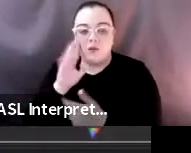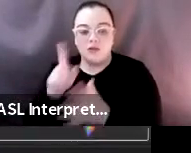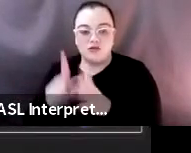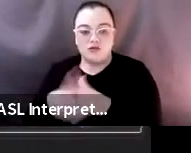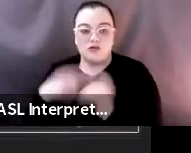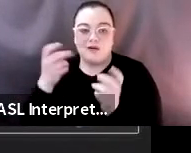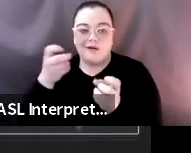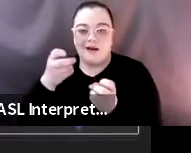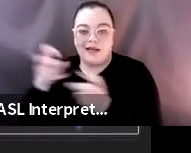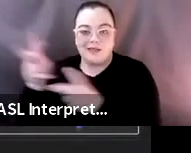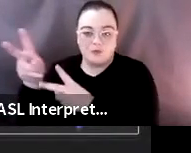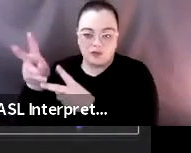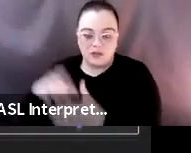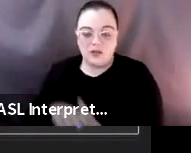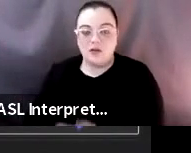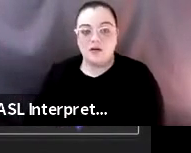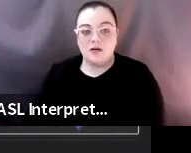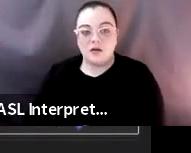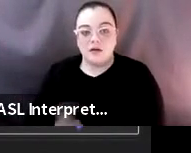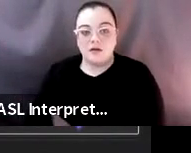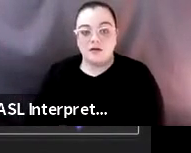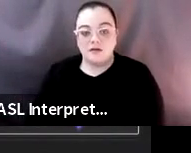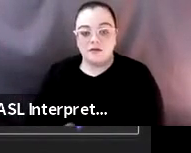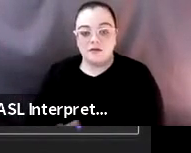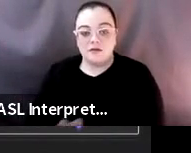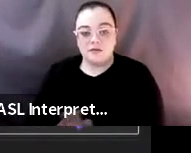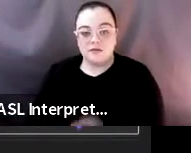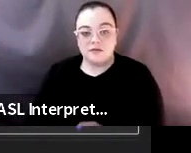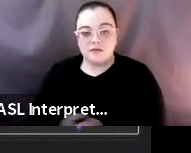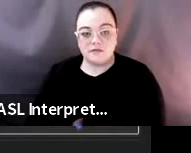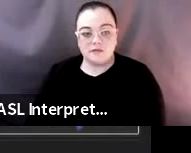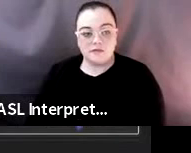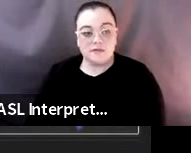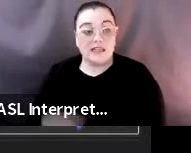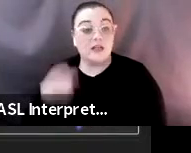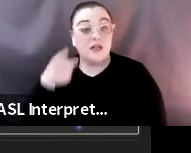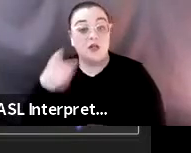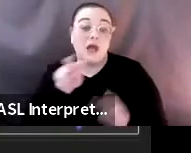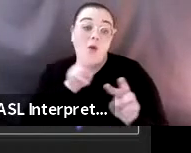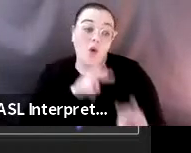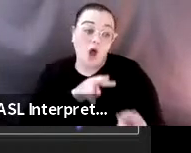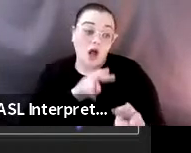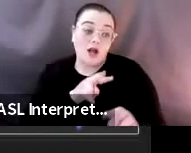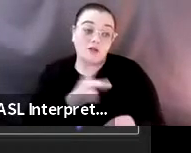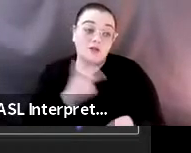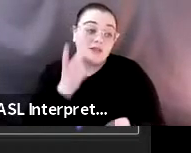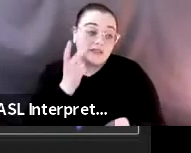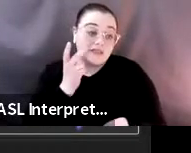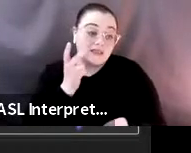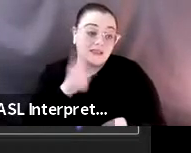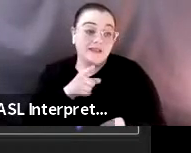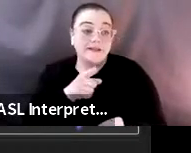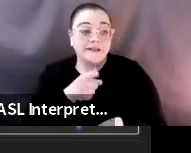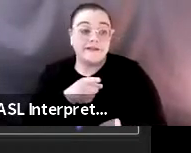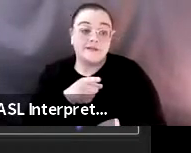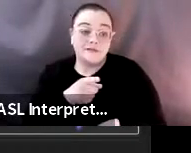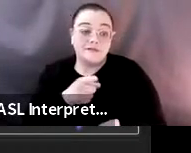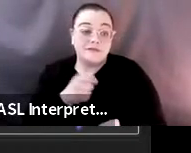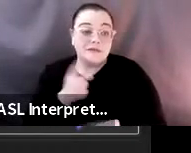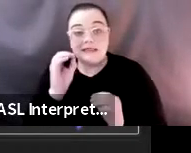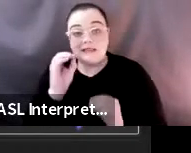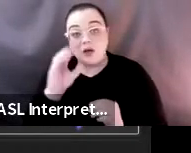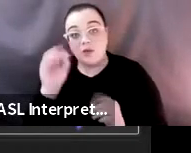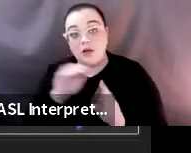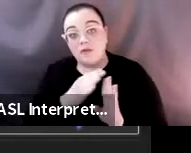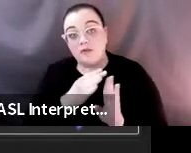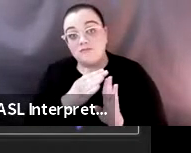exporting for you. You can watch the progress by clicking this button here and sort of seeing this sort of progress bar is gonna keep